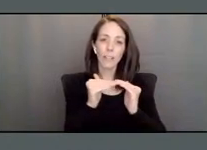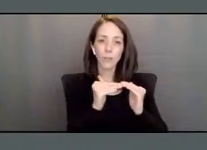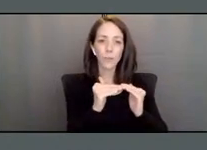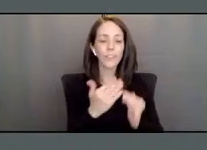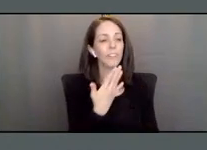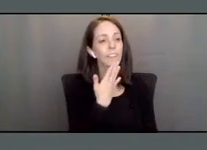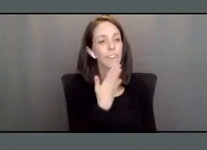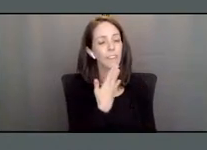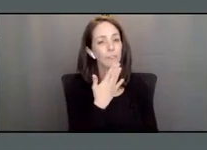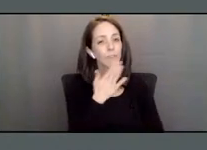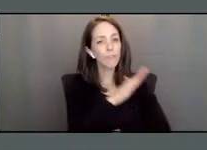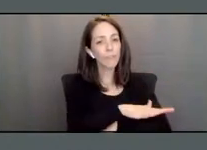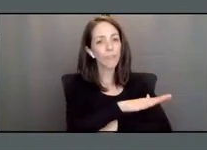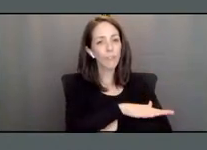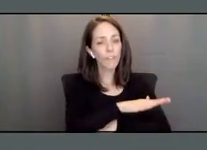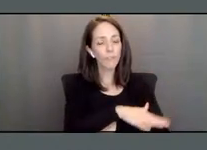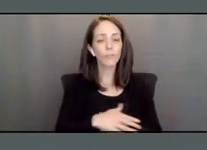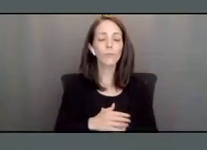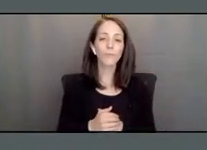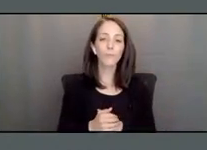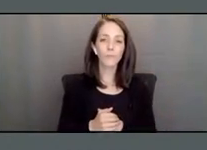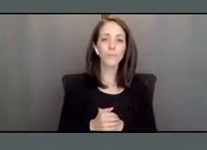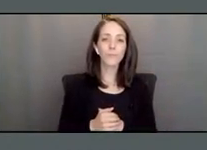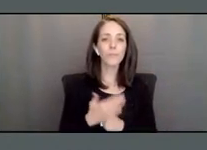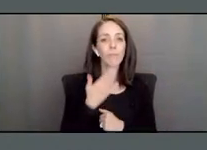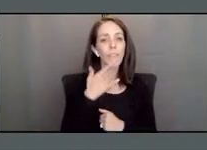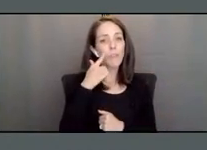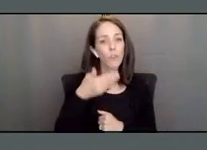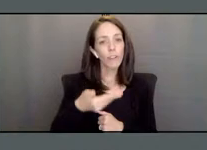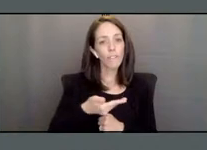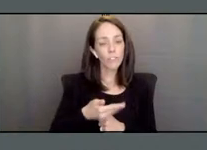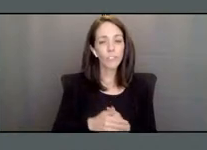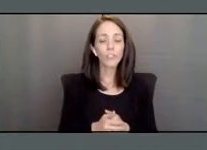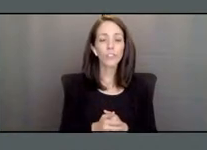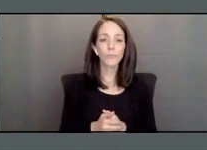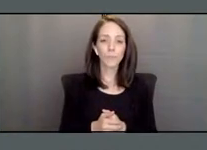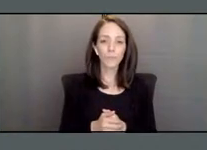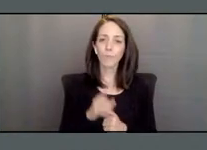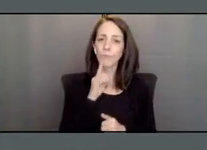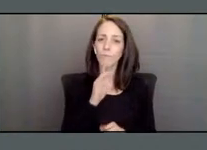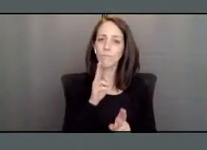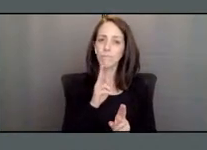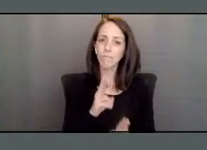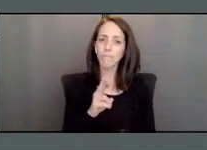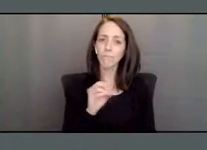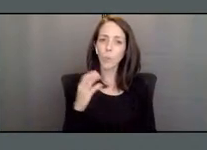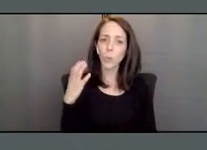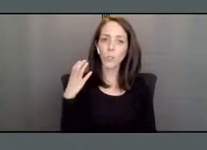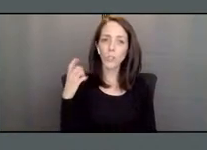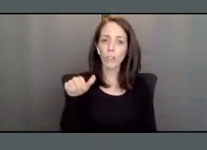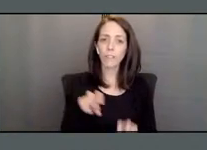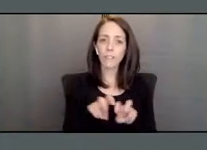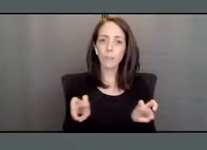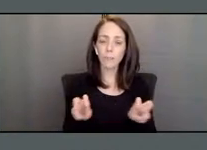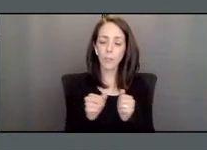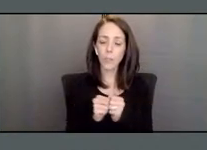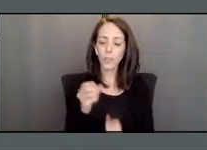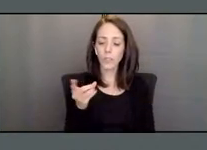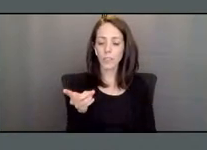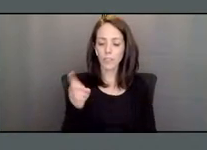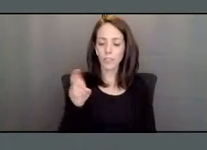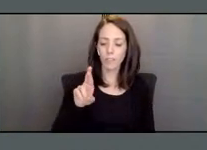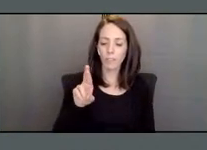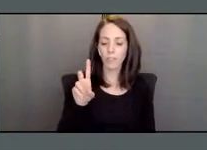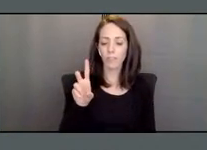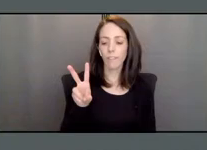Board of Directors for the invitation. I'm really honored to co-chair this committee with Dr. DeVivier, and certainly honored to be here